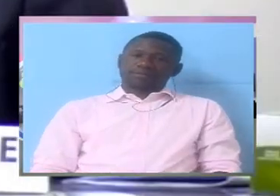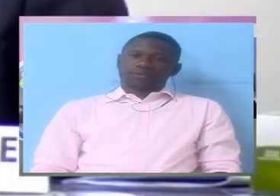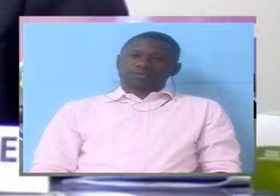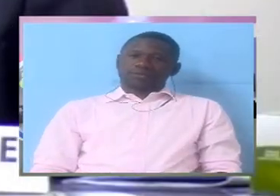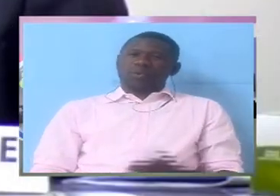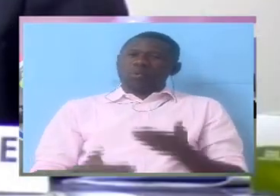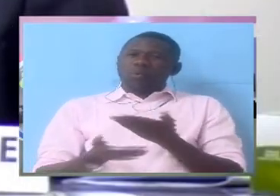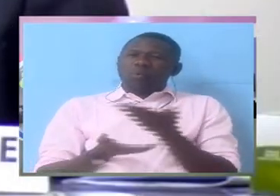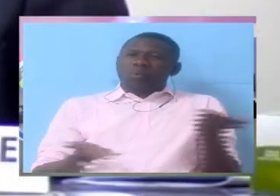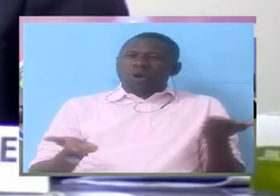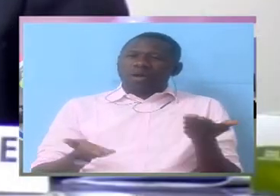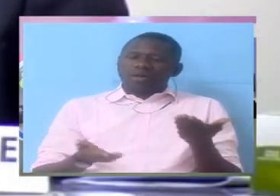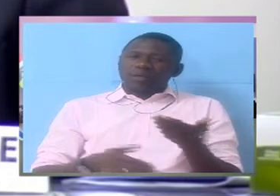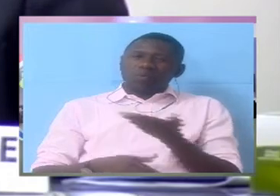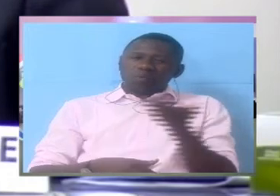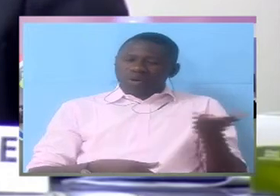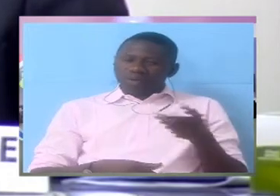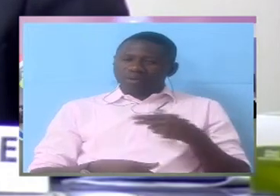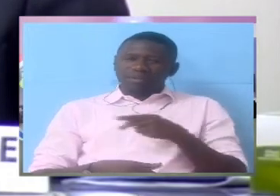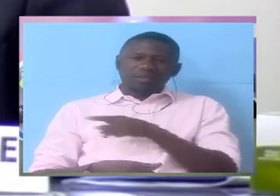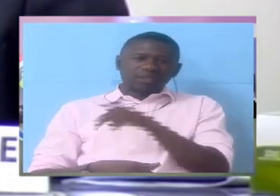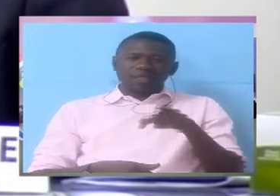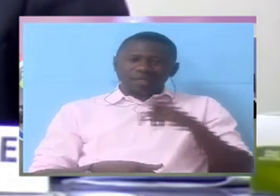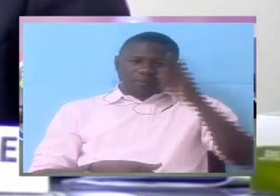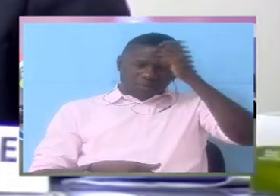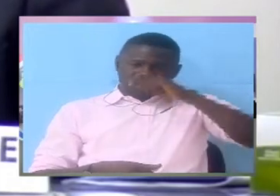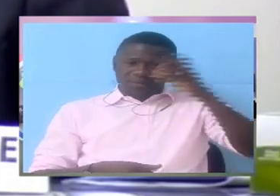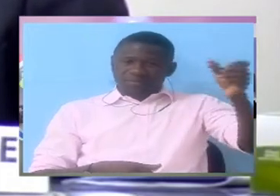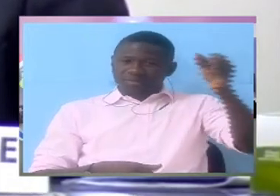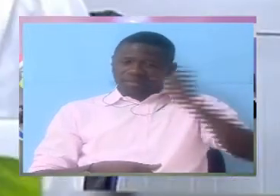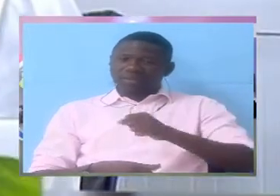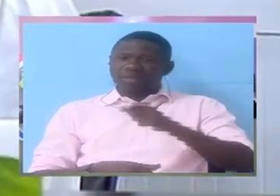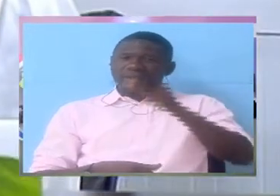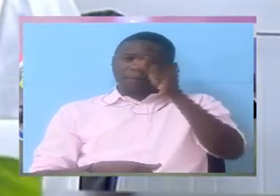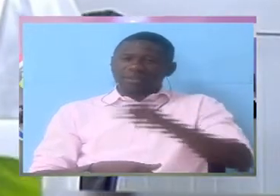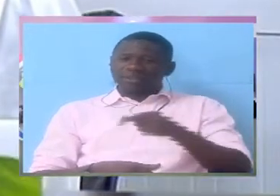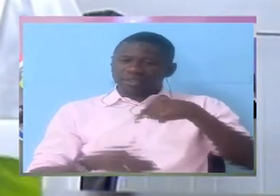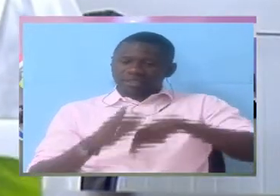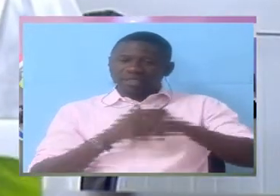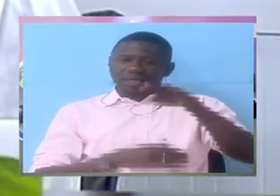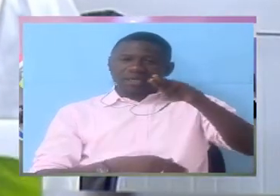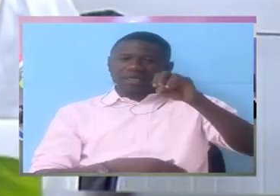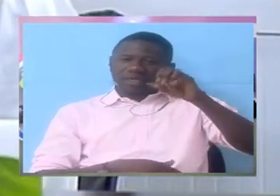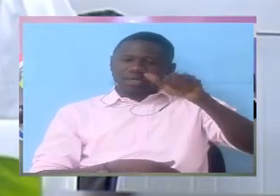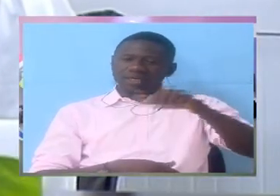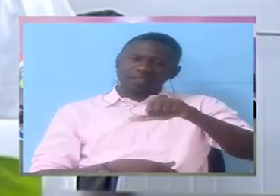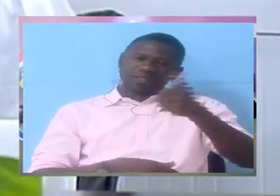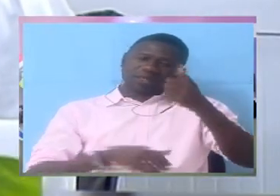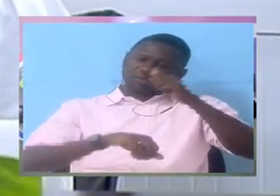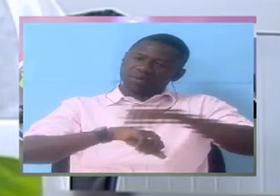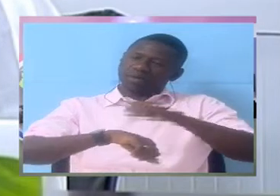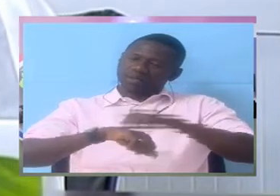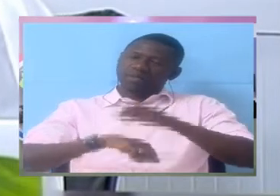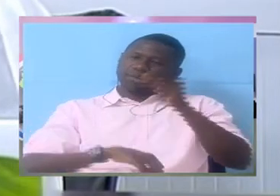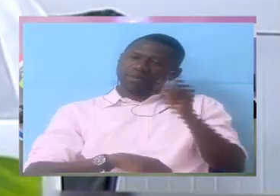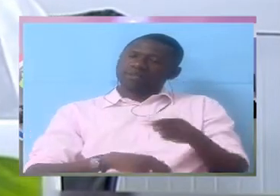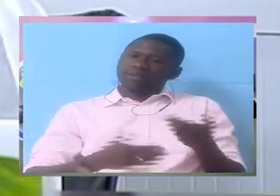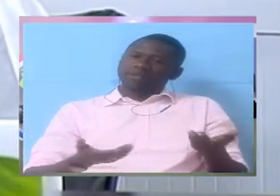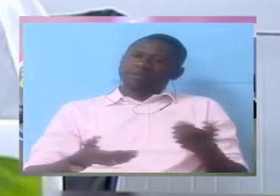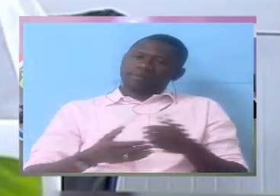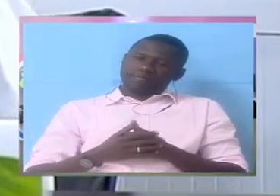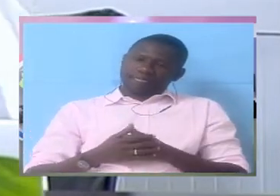Why would they bring the person to the NIA? Mune asawe wo mari ni nati la NIA je ka tajire aje. You know, the